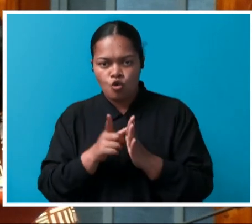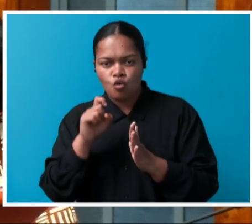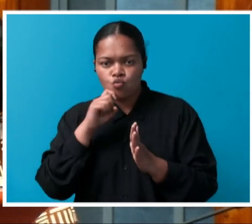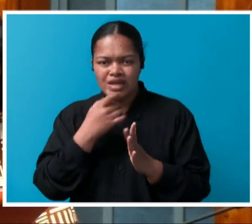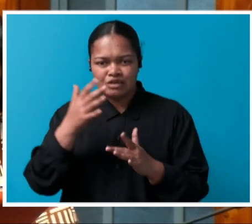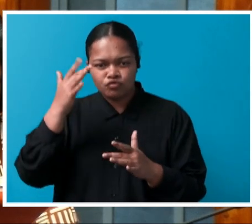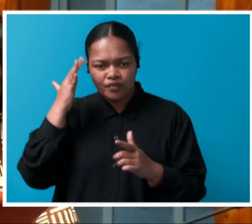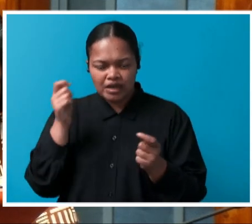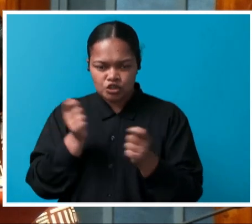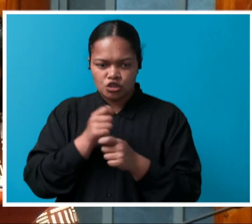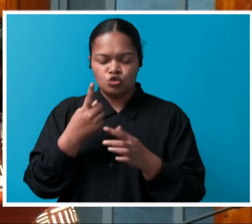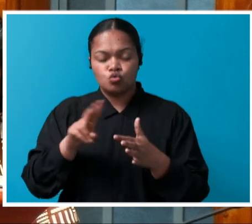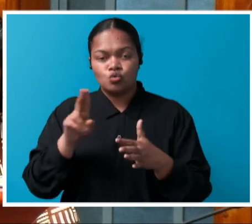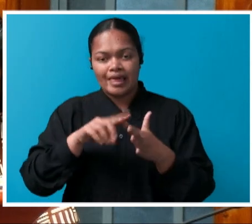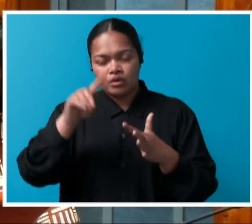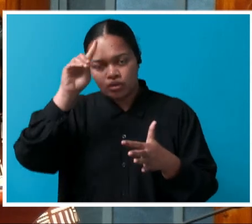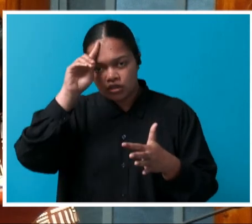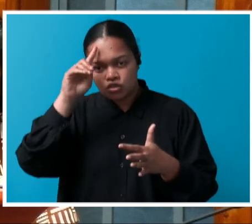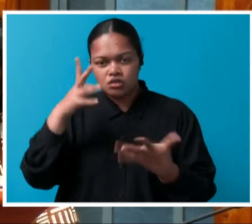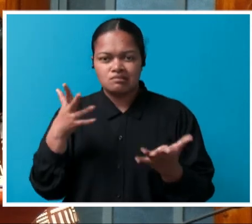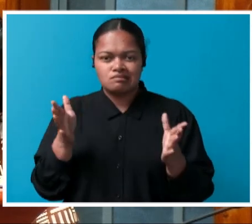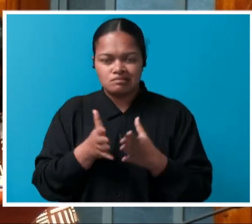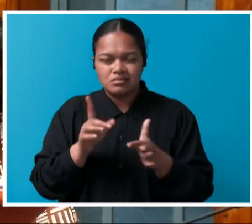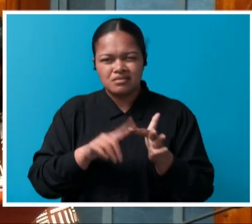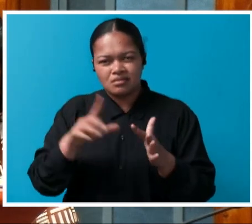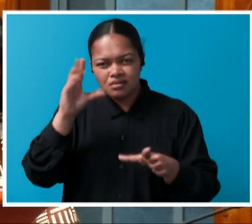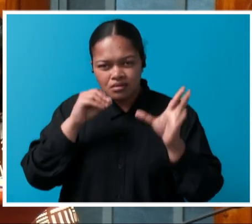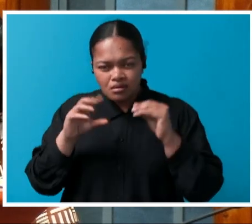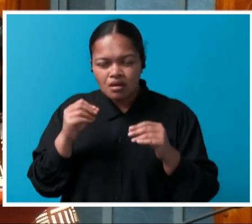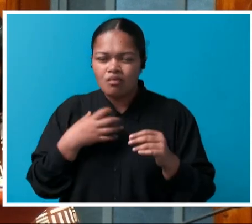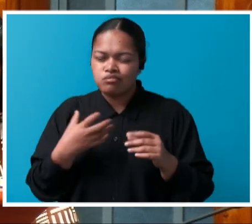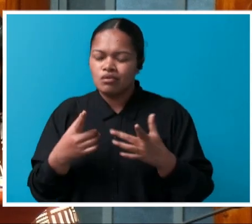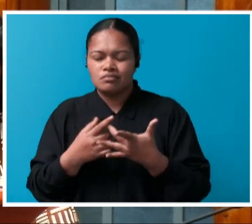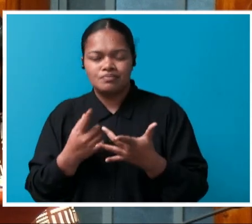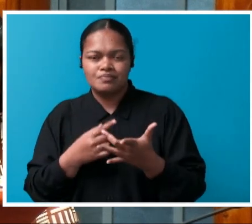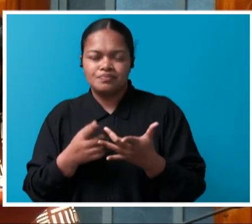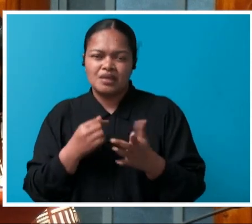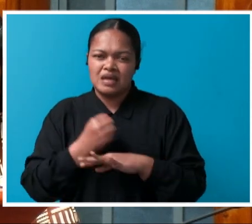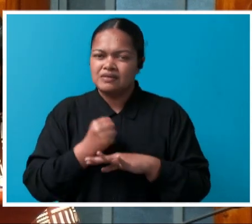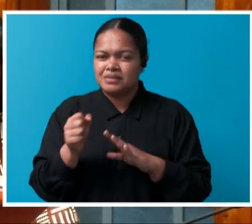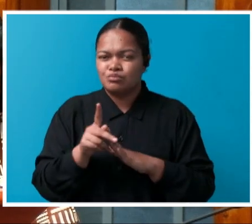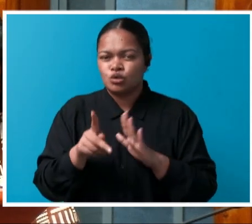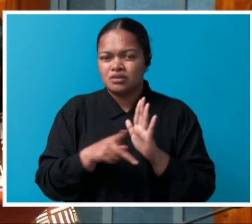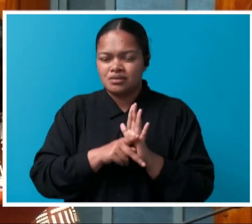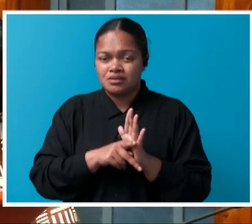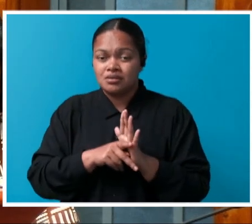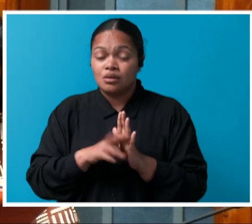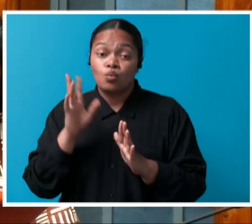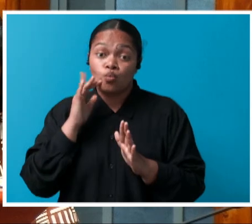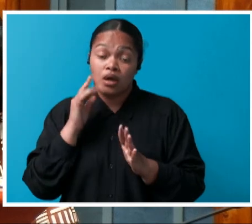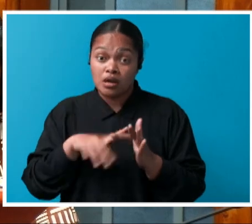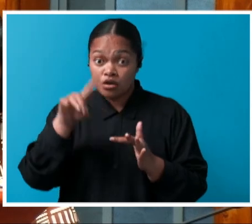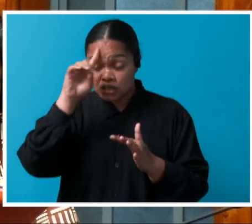the changes to education mediums like e-learning and other crucial government policy. Whilst the